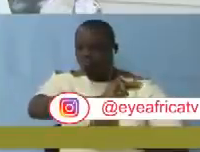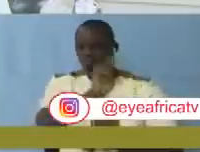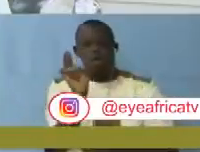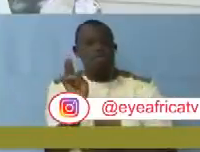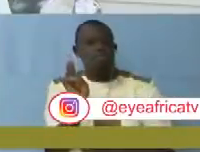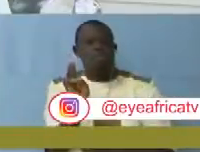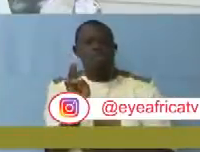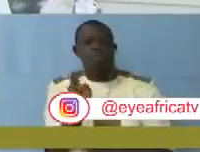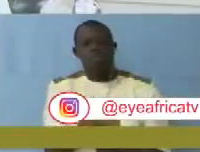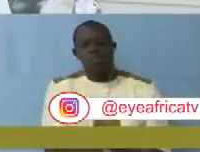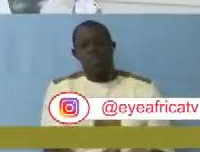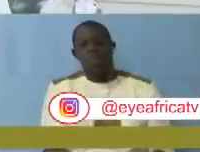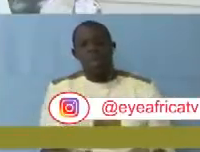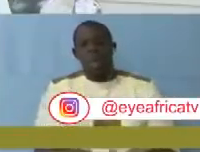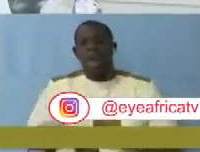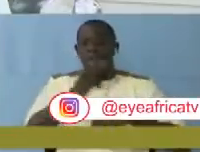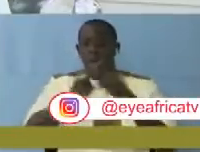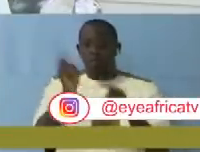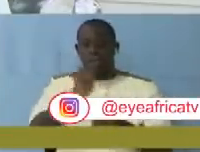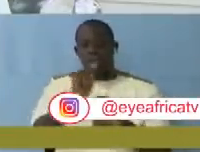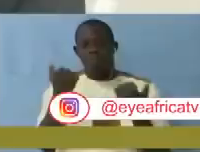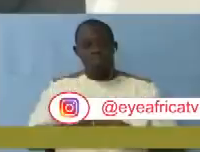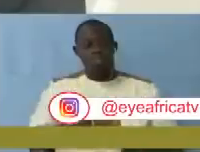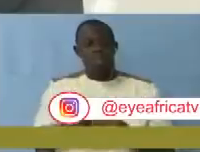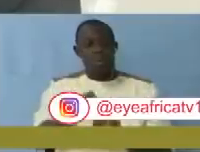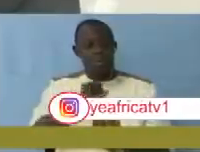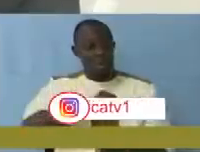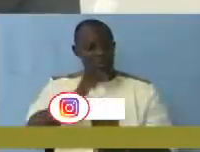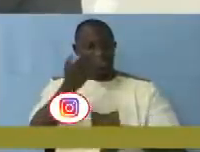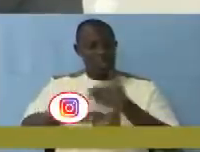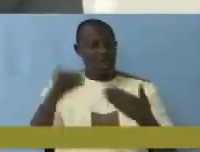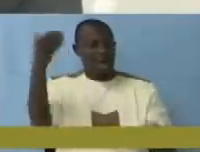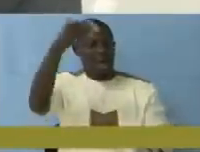As far as you are concerned, he was even never at the NIA.